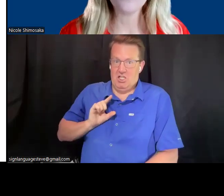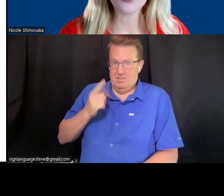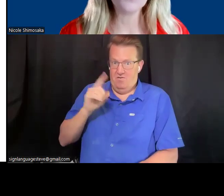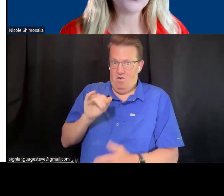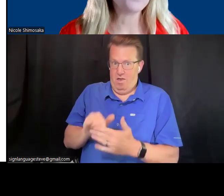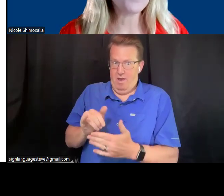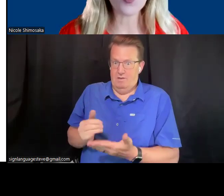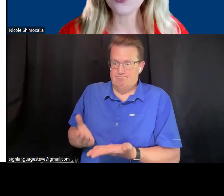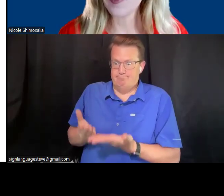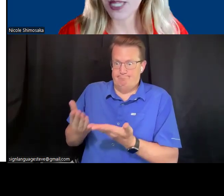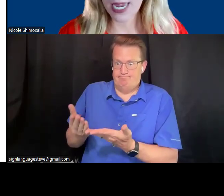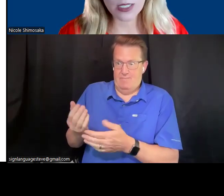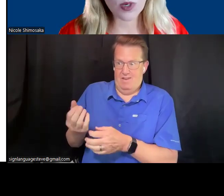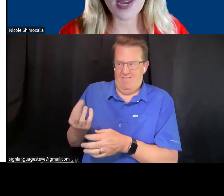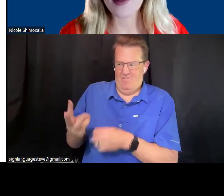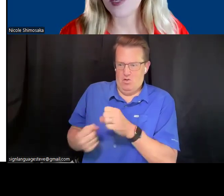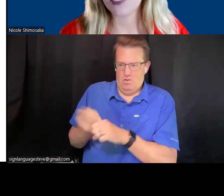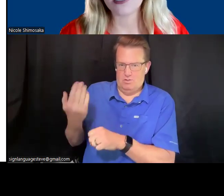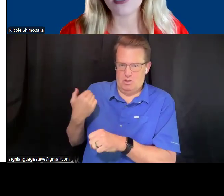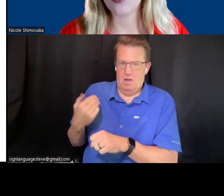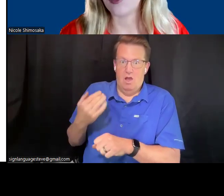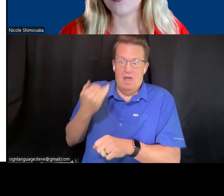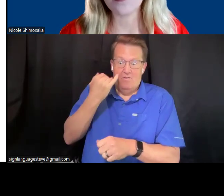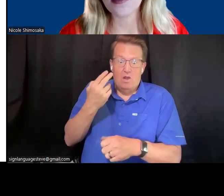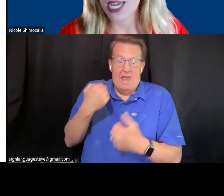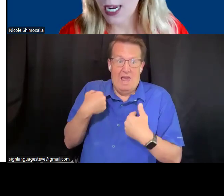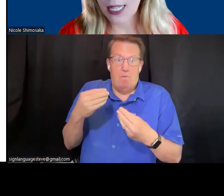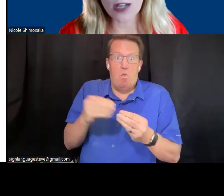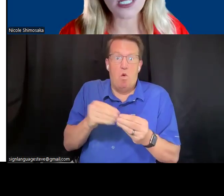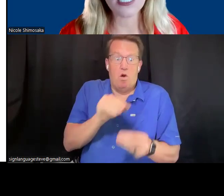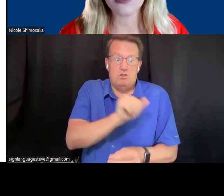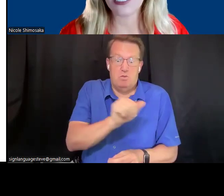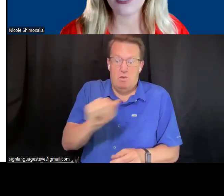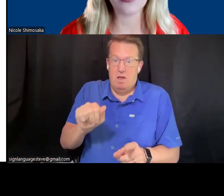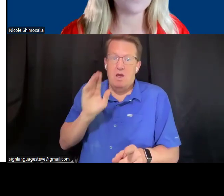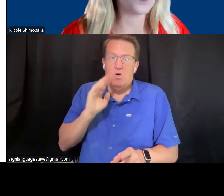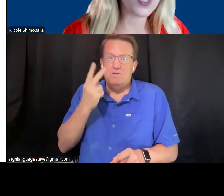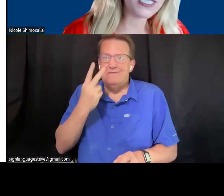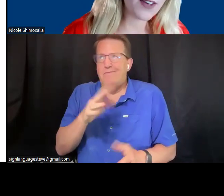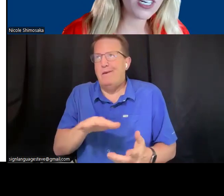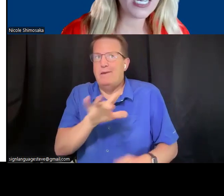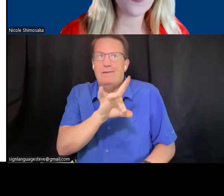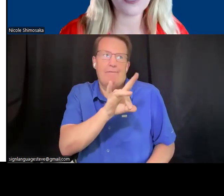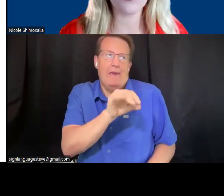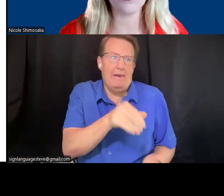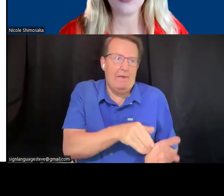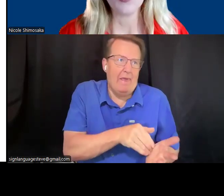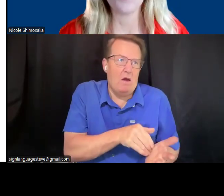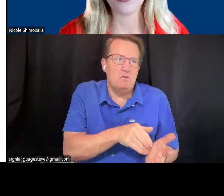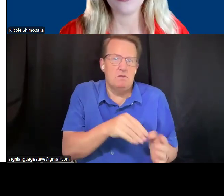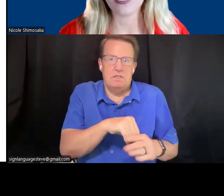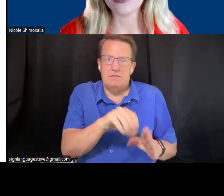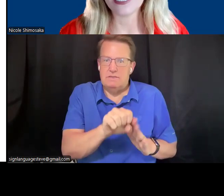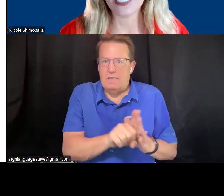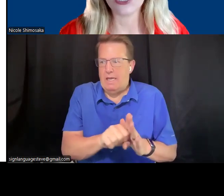if there were more AAAs, we might maybe see, 80,000 in state and 170 in federal. But